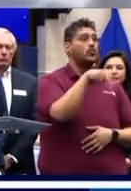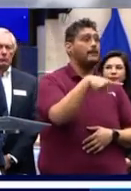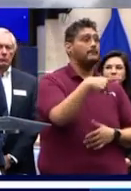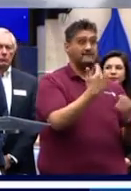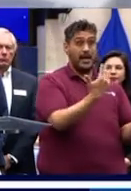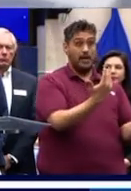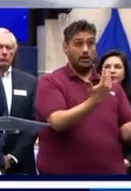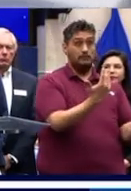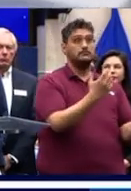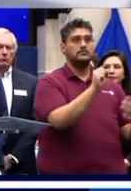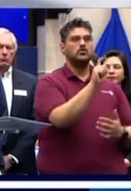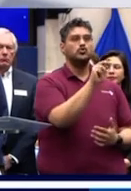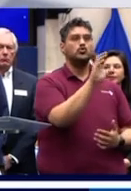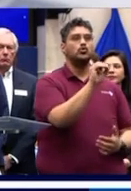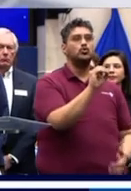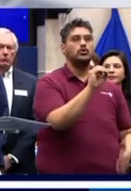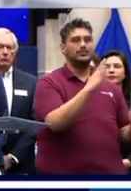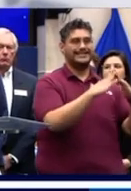City area.